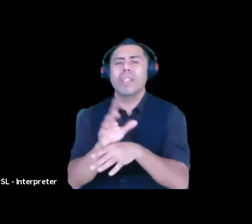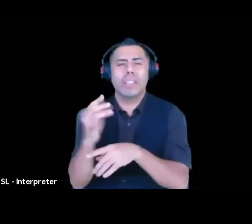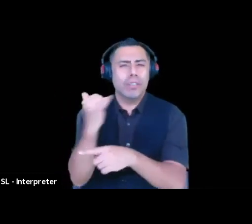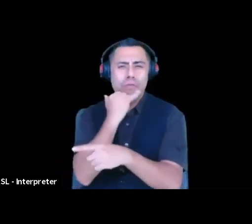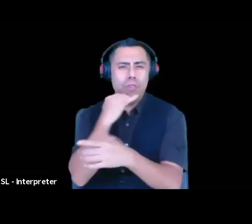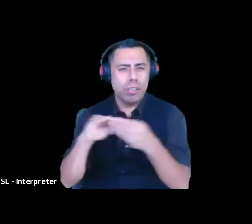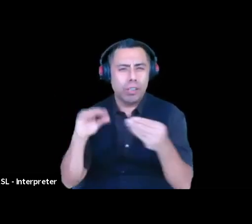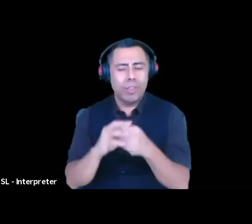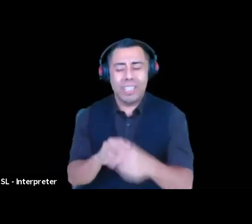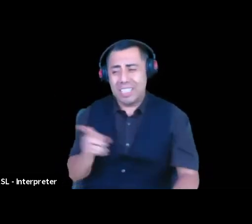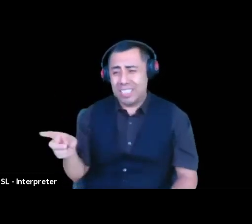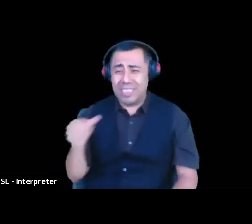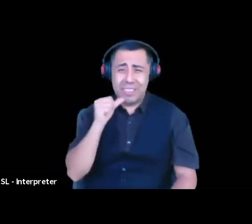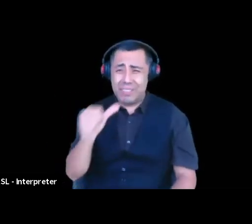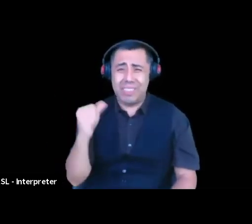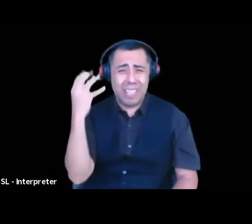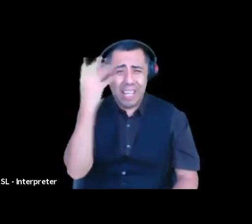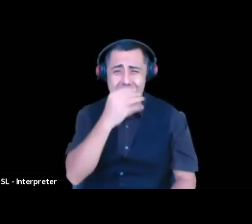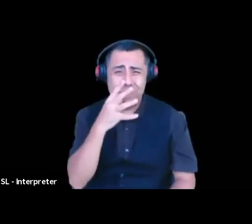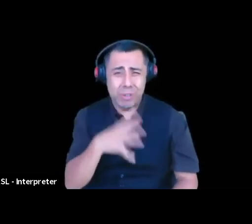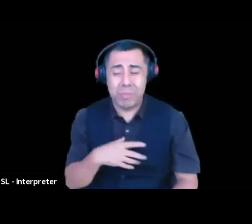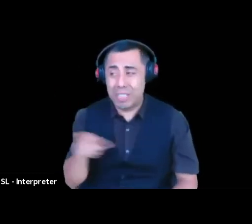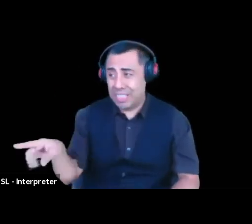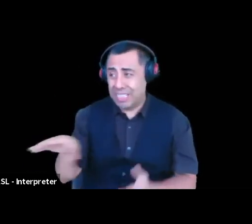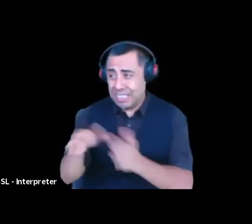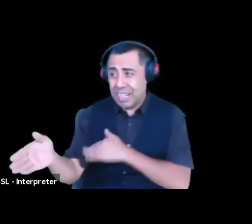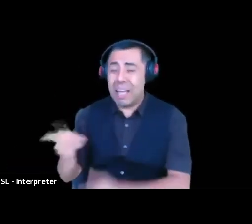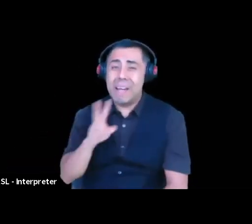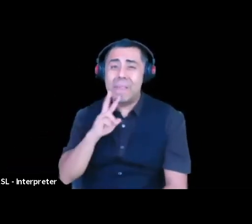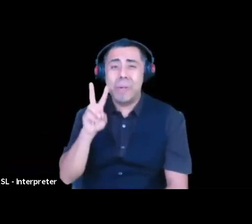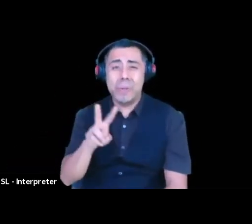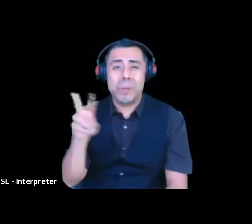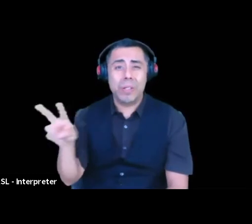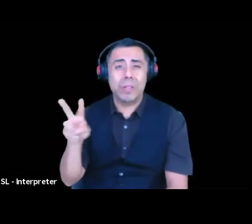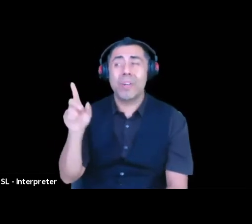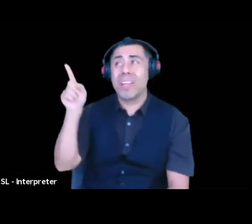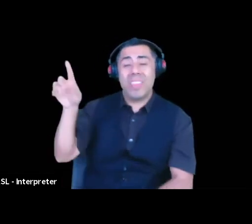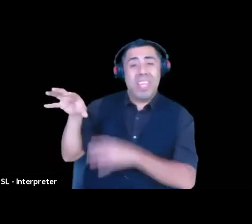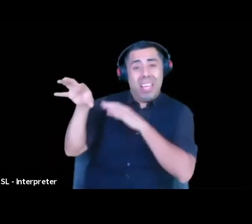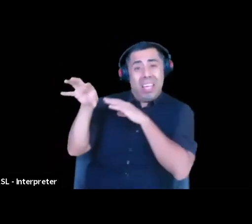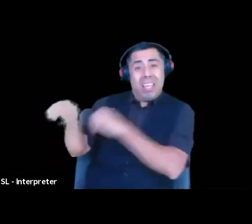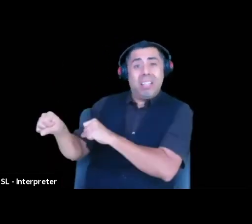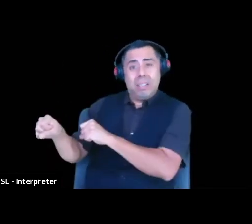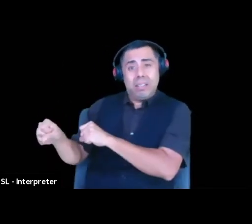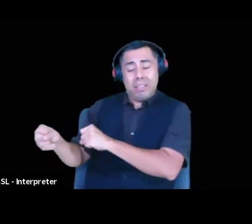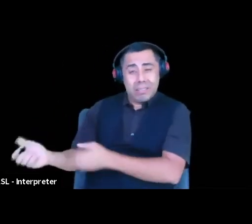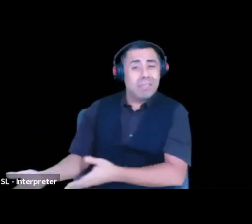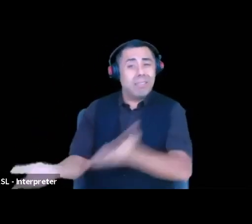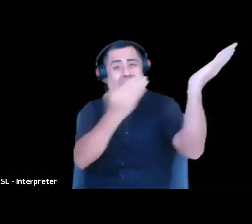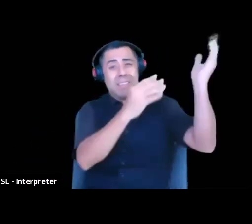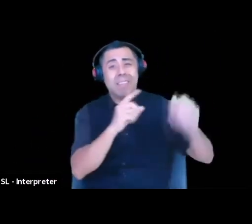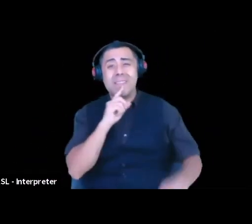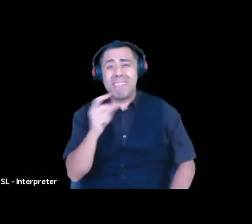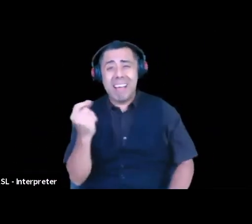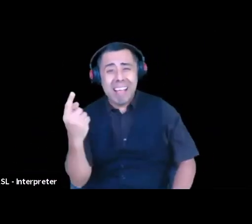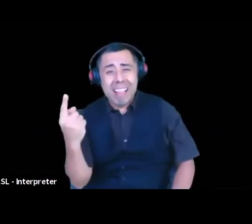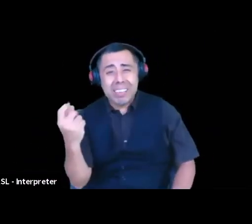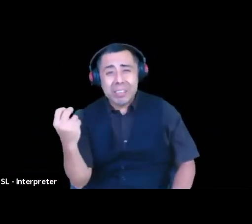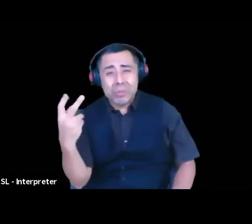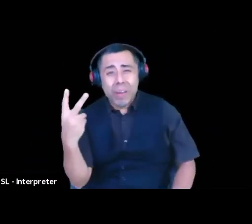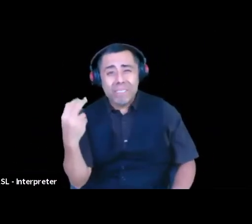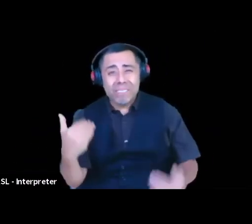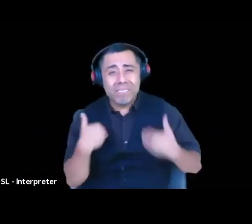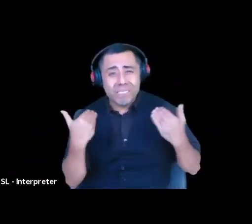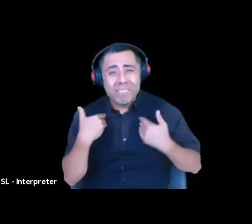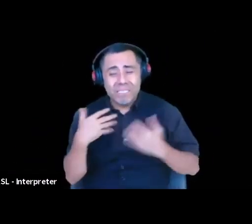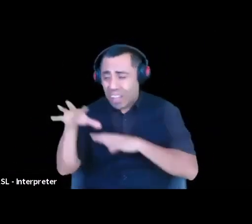maiden. She died at 22. She was taken and she met John Smith when she was around 11 or 12. So there's all these things that are